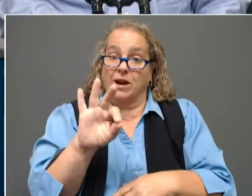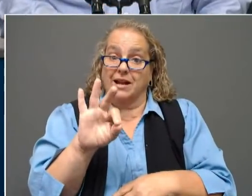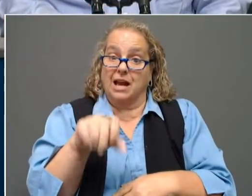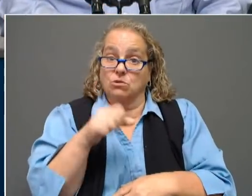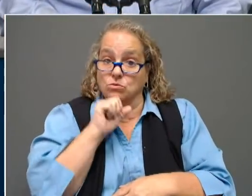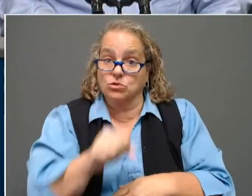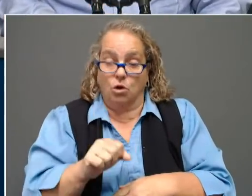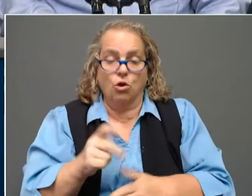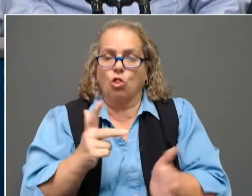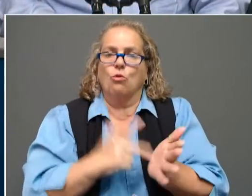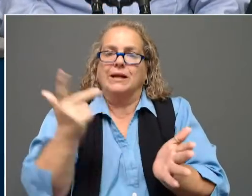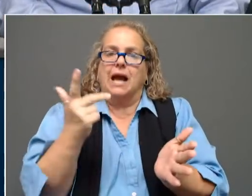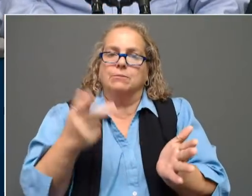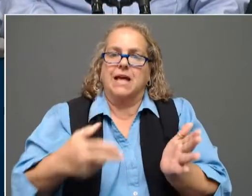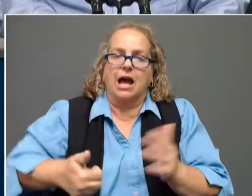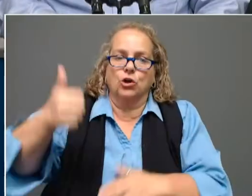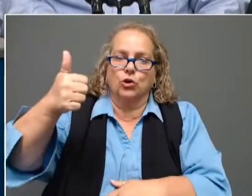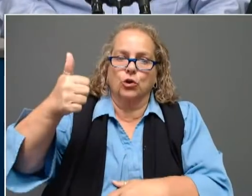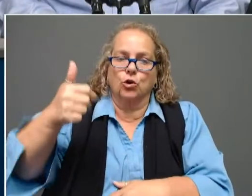higher,